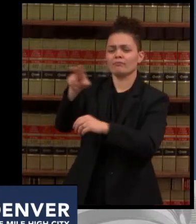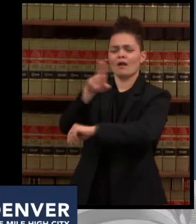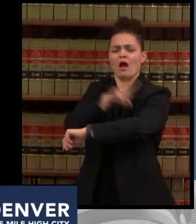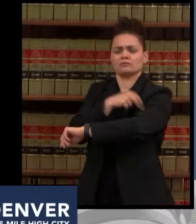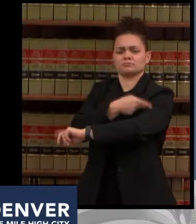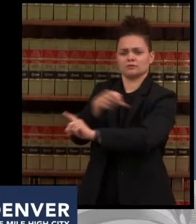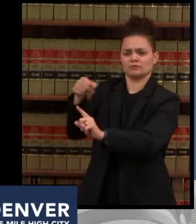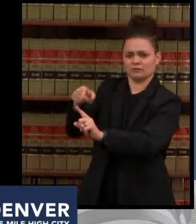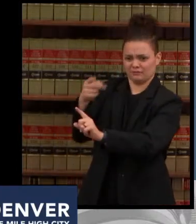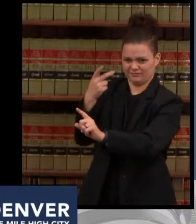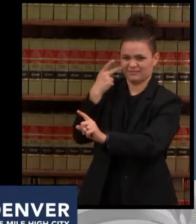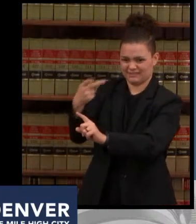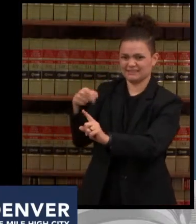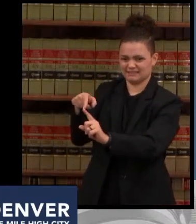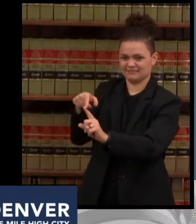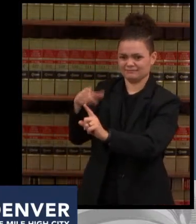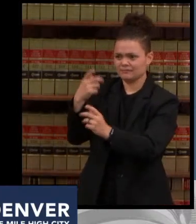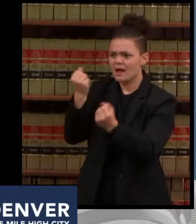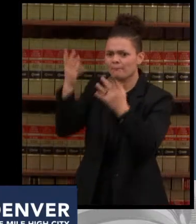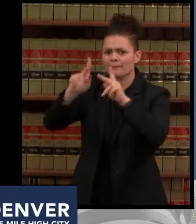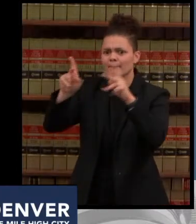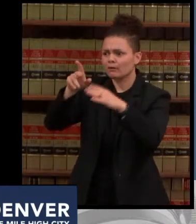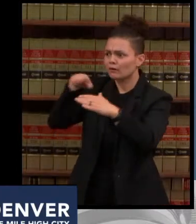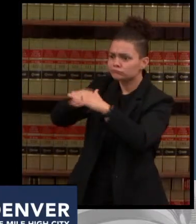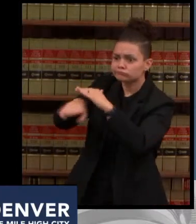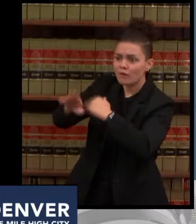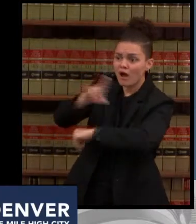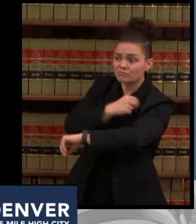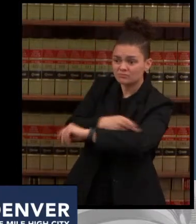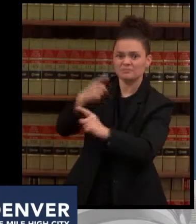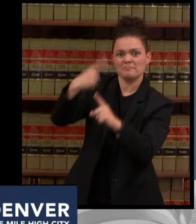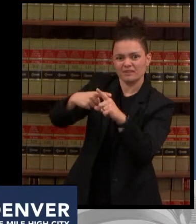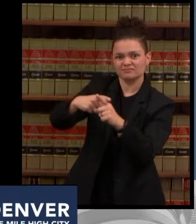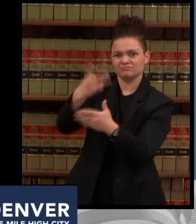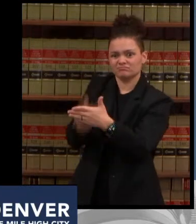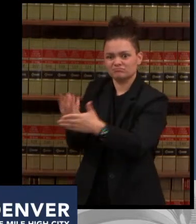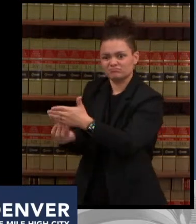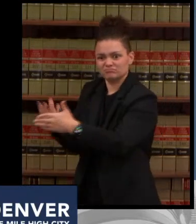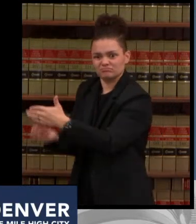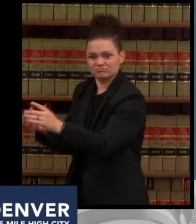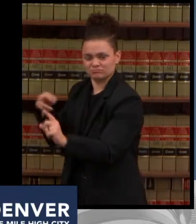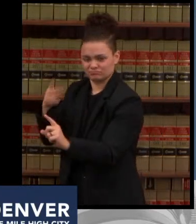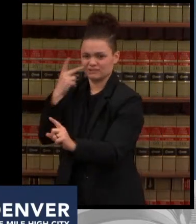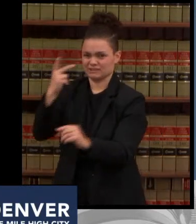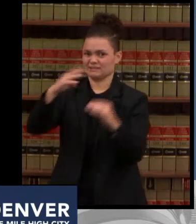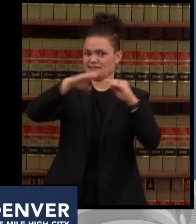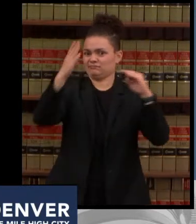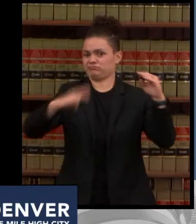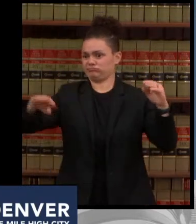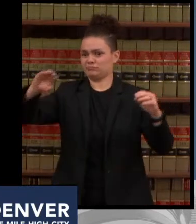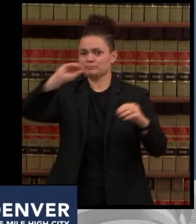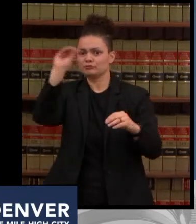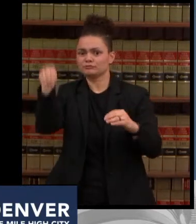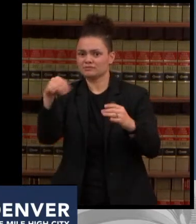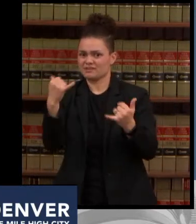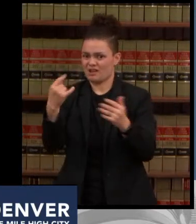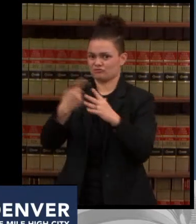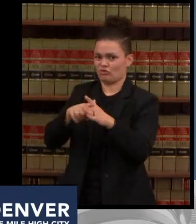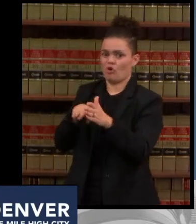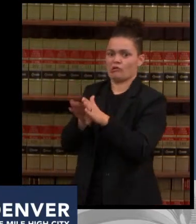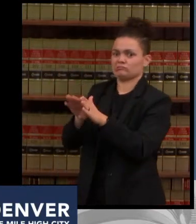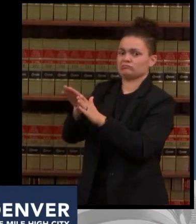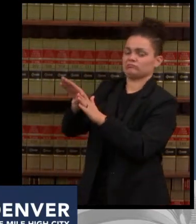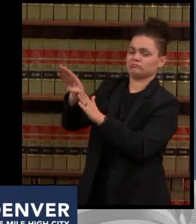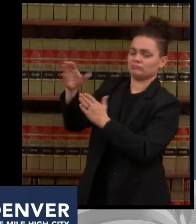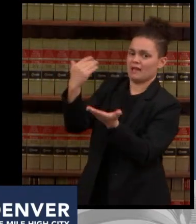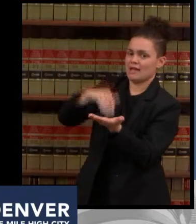What's the mortality rate? You can see this chart here also depicts very well that mortality is going up now. We have